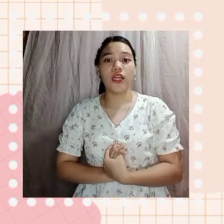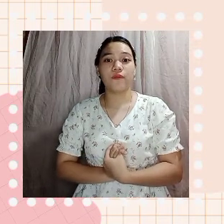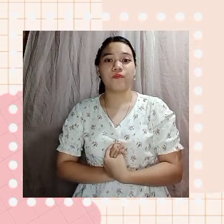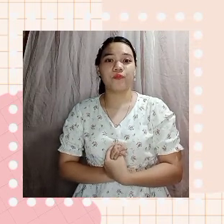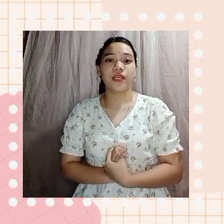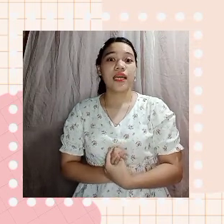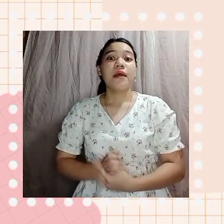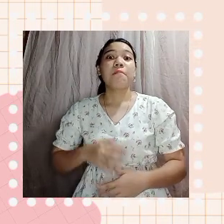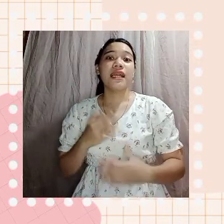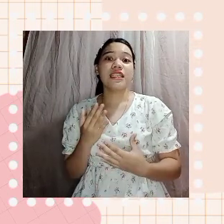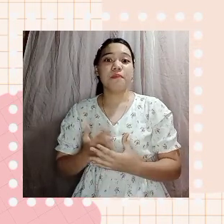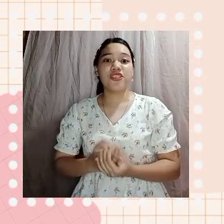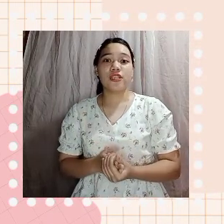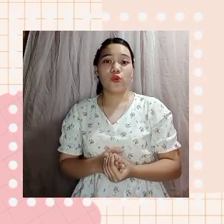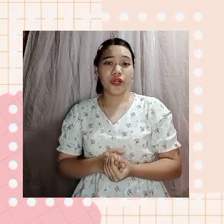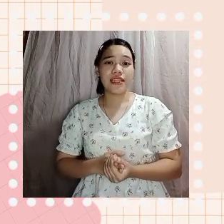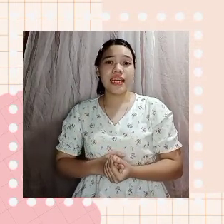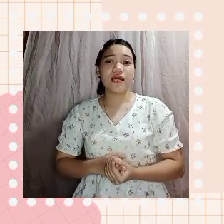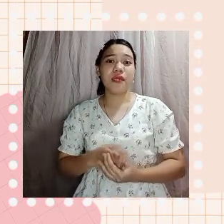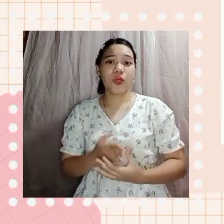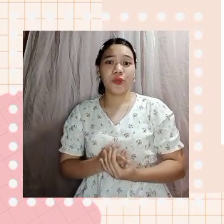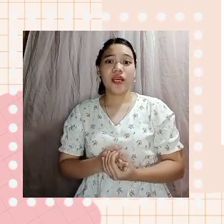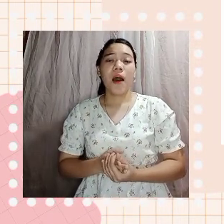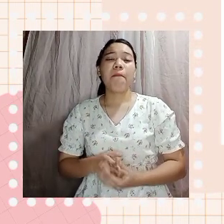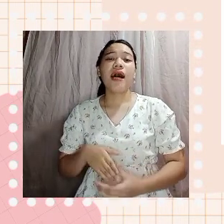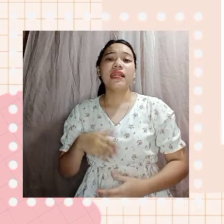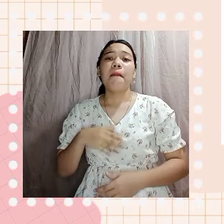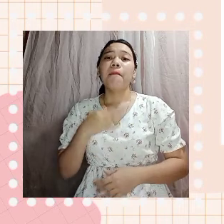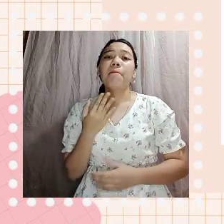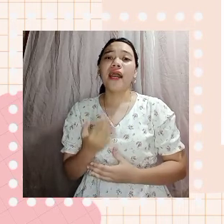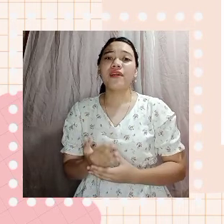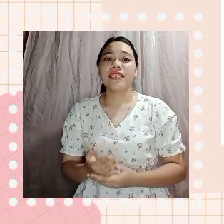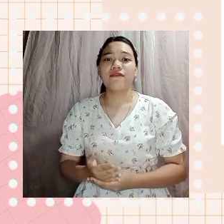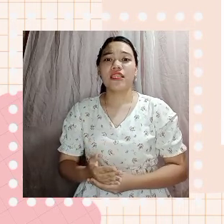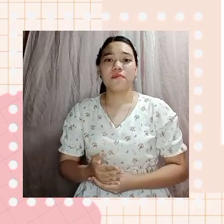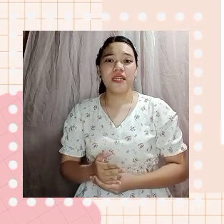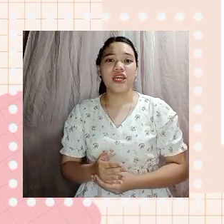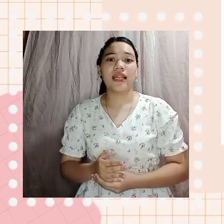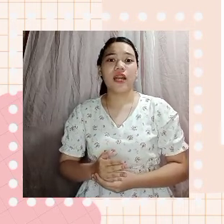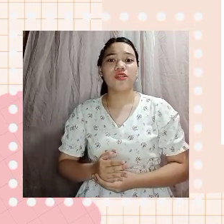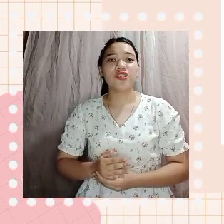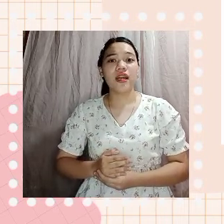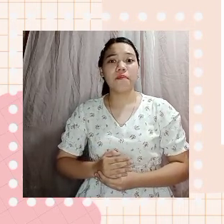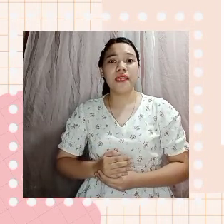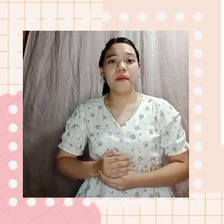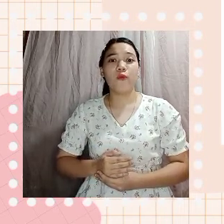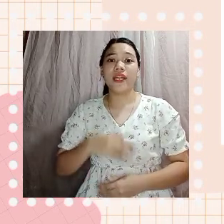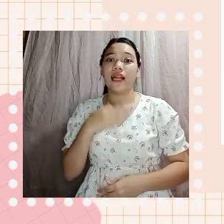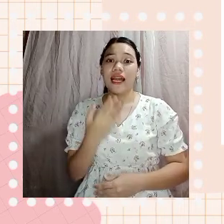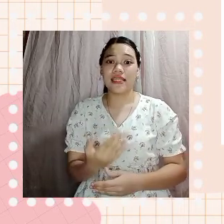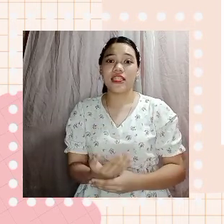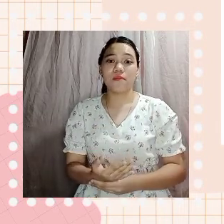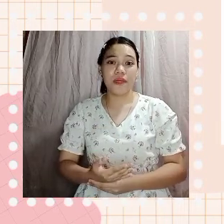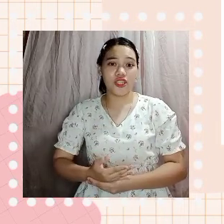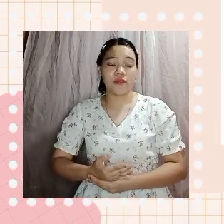or volume. Many speech disorders cannot be cured, but by receiving speech and language therapy with